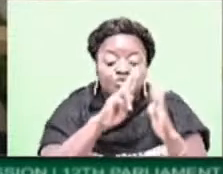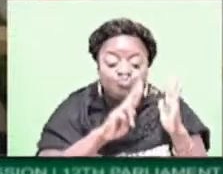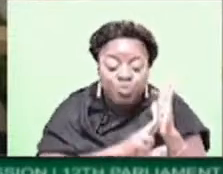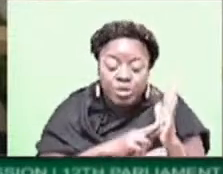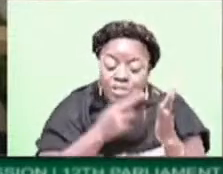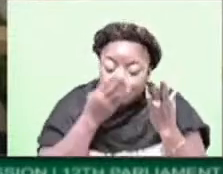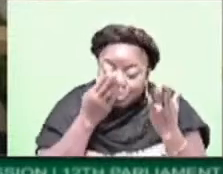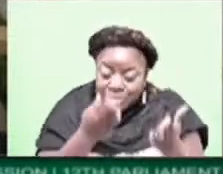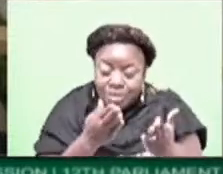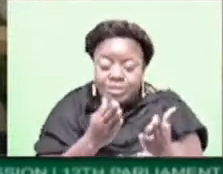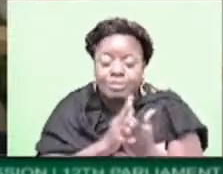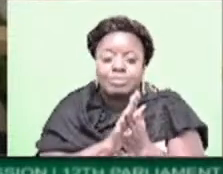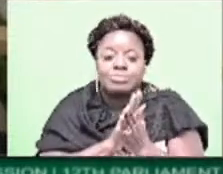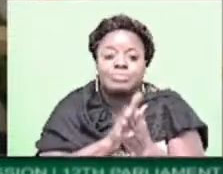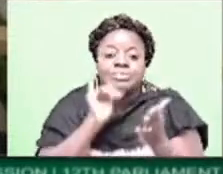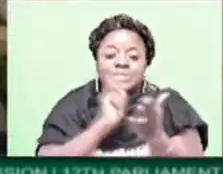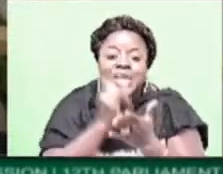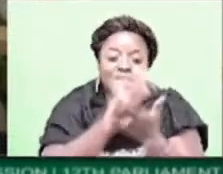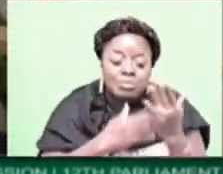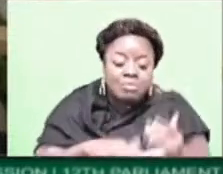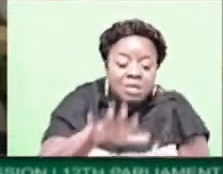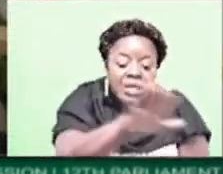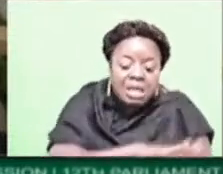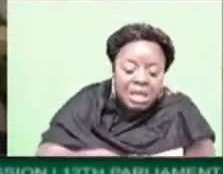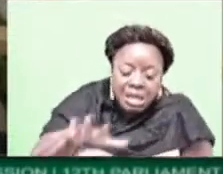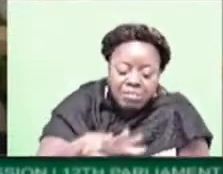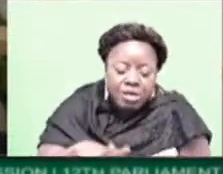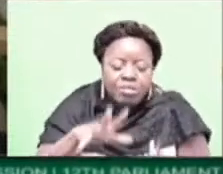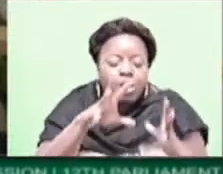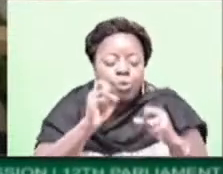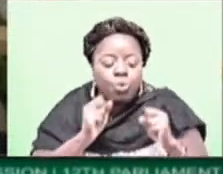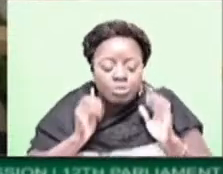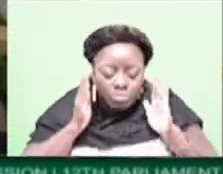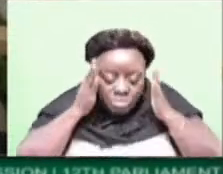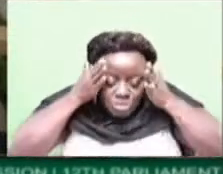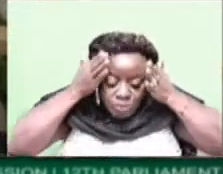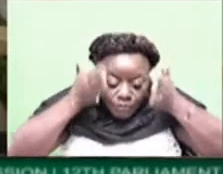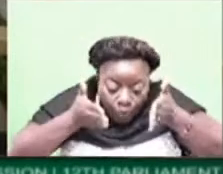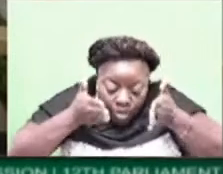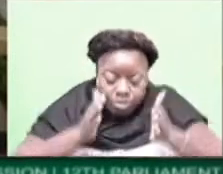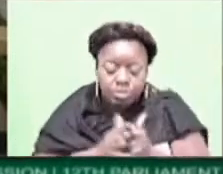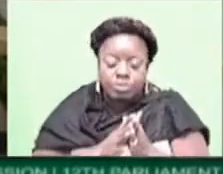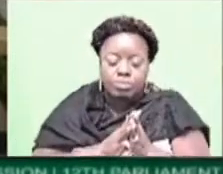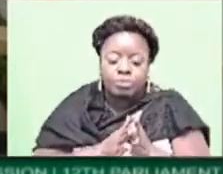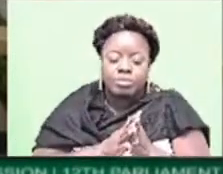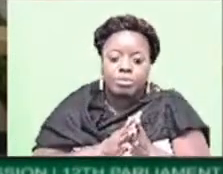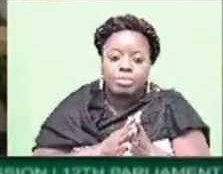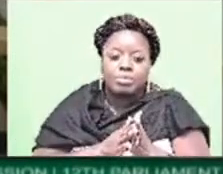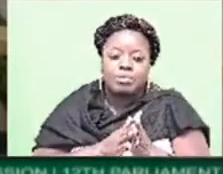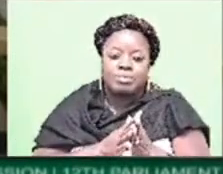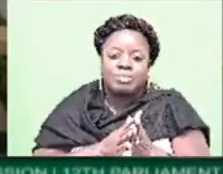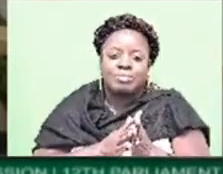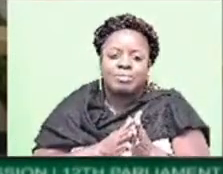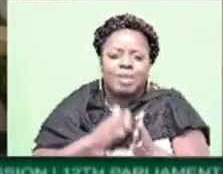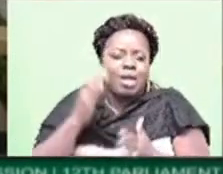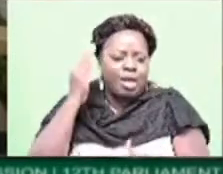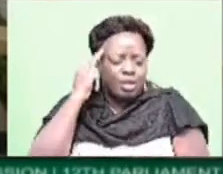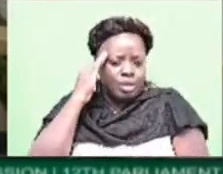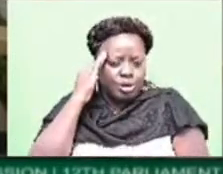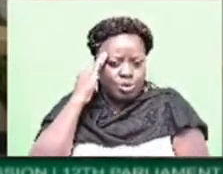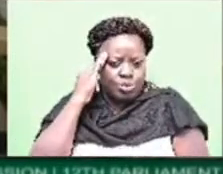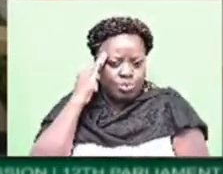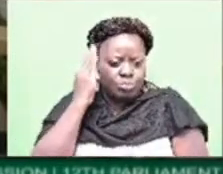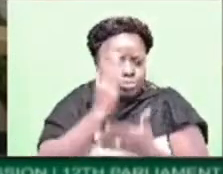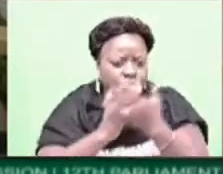the areas that I wanted to look at in particular. I know my colleague for the constituency